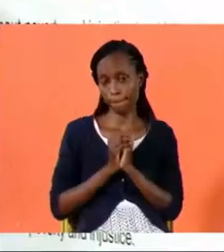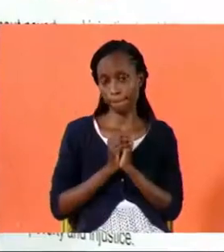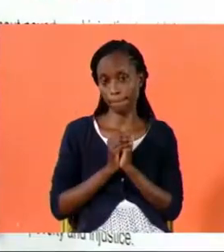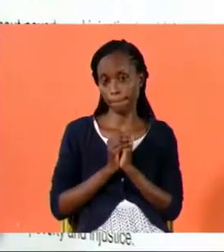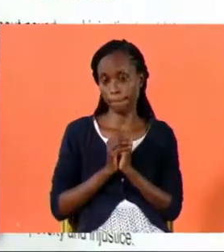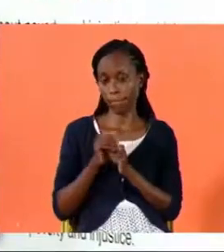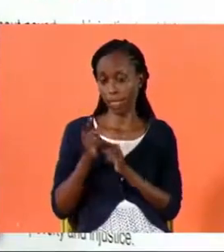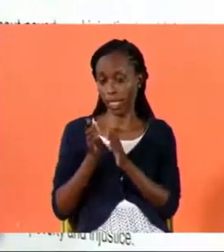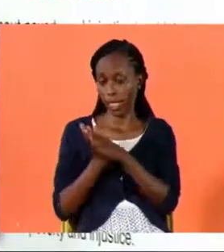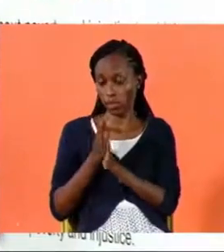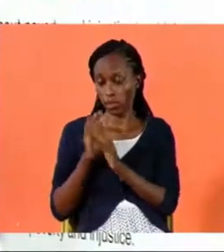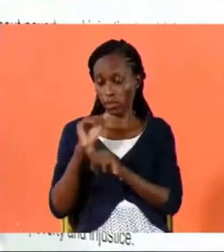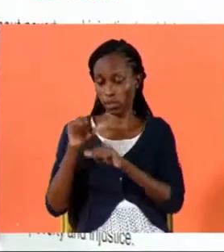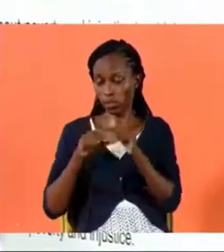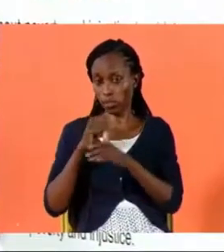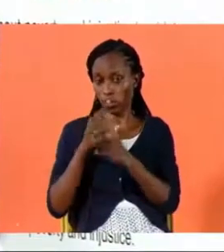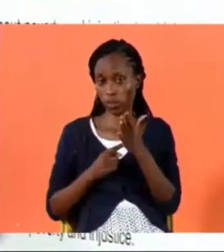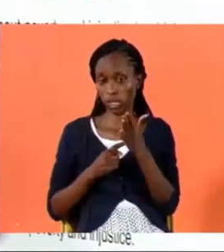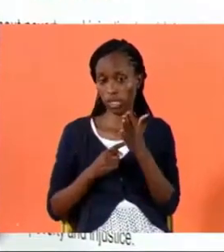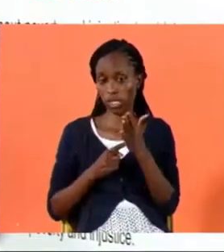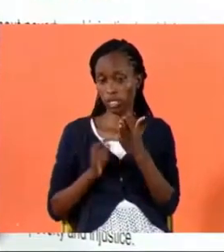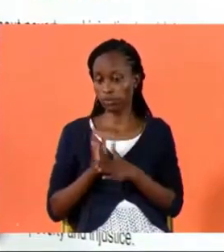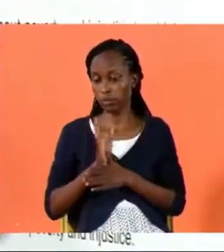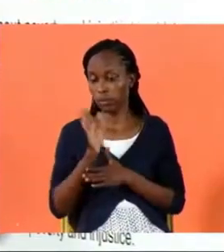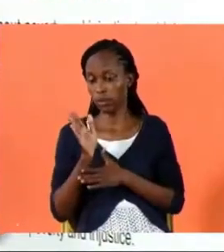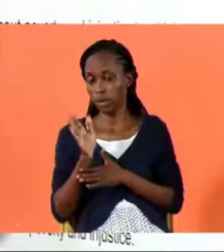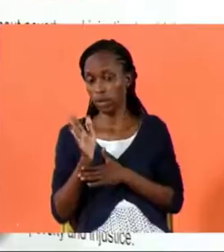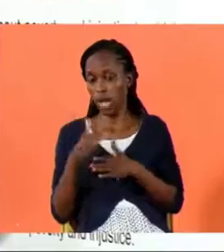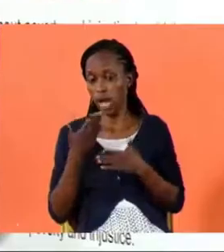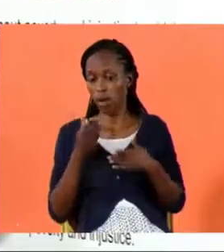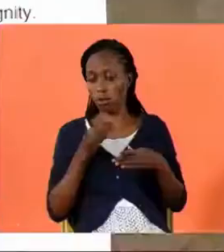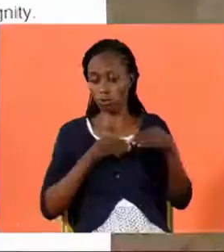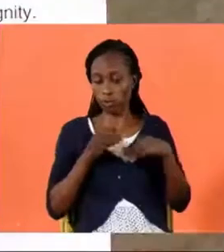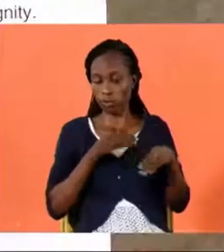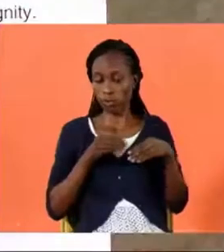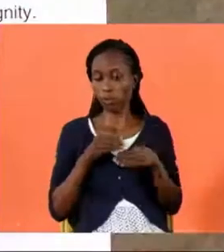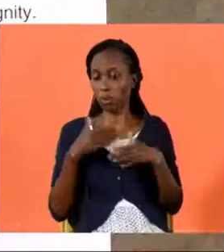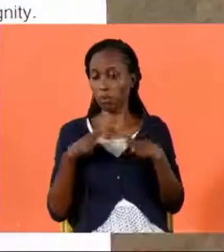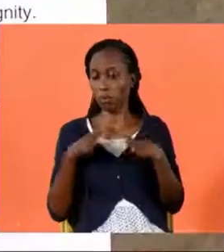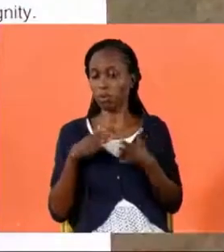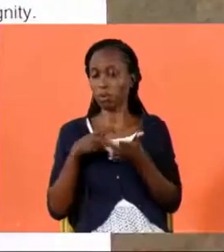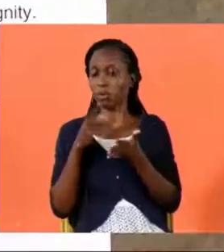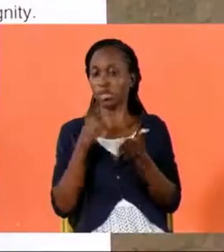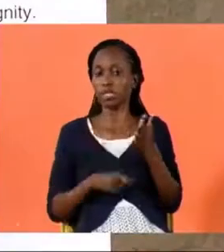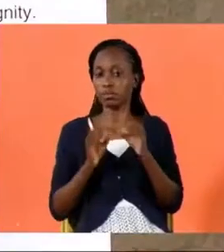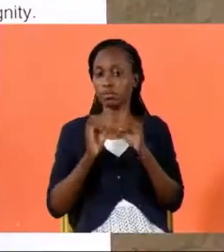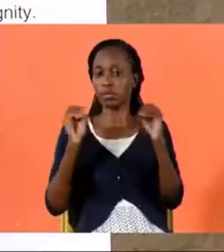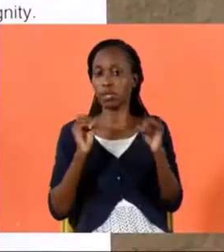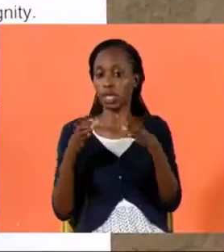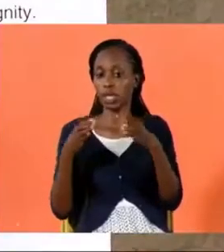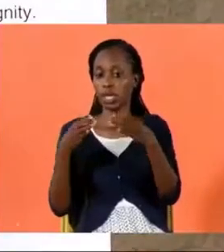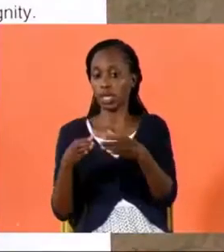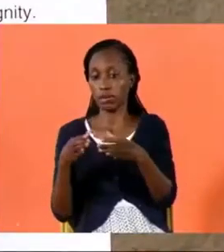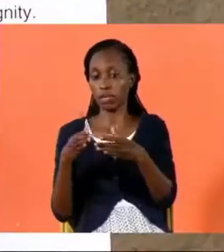This story was really about, you know, a straight case of what we had established to be tax evasion by a specific company. Now, the company is